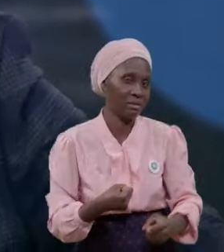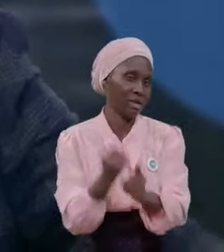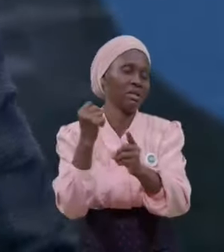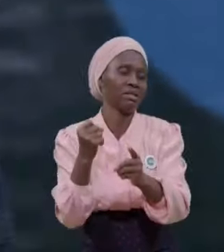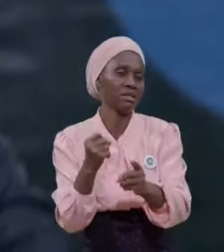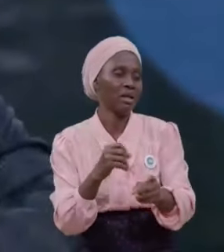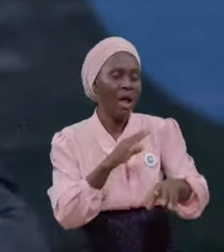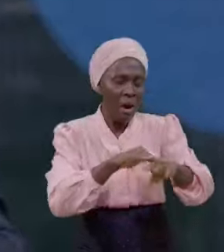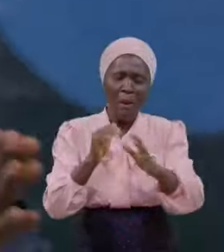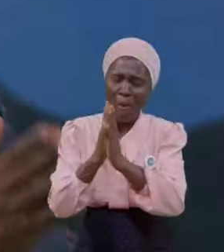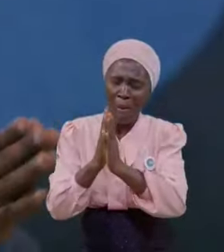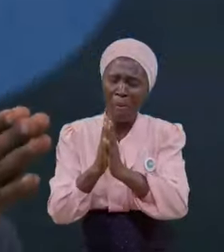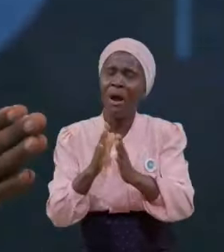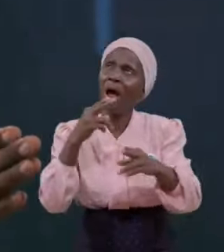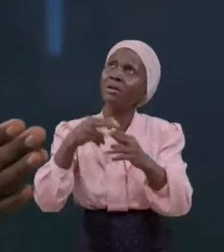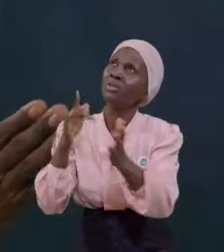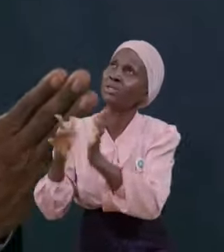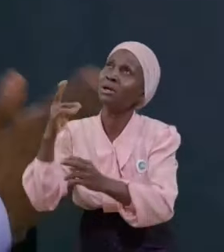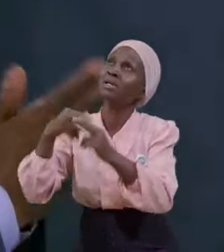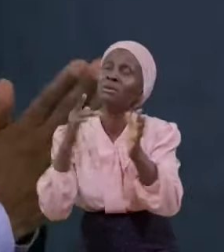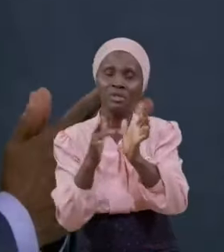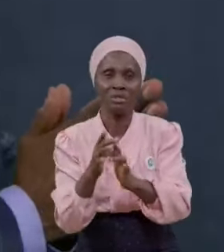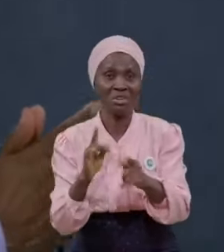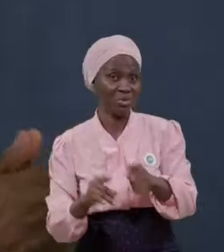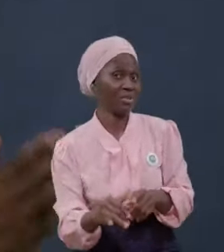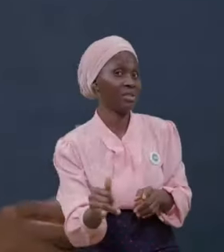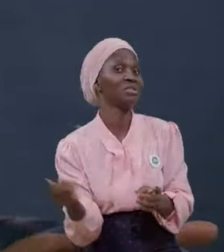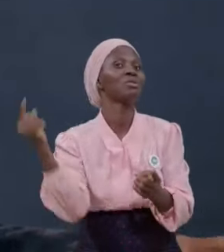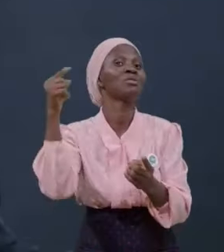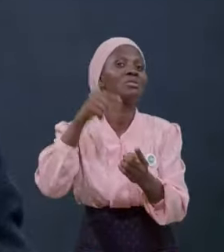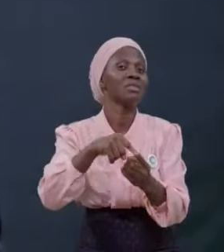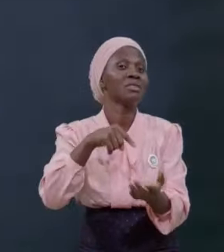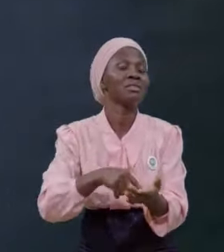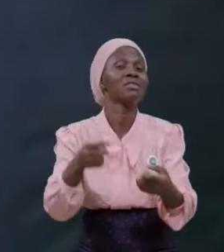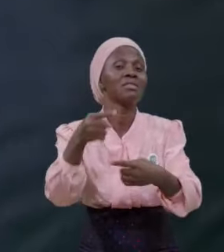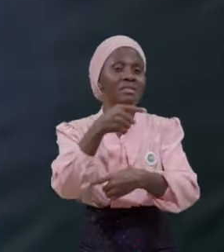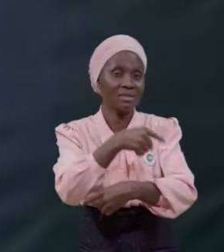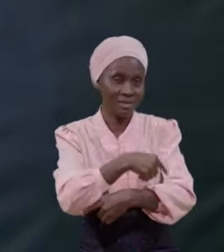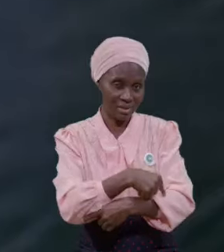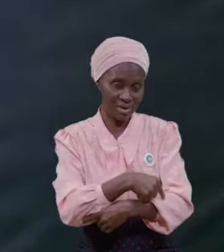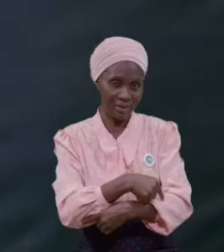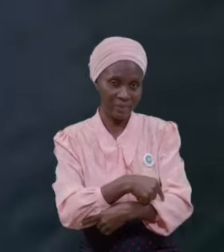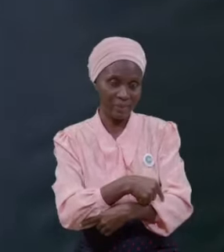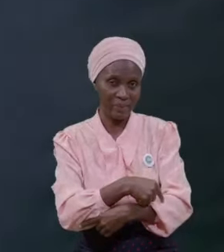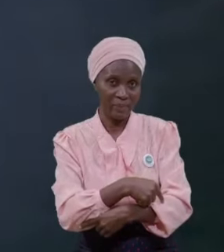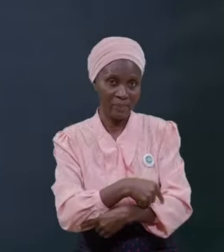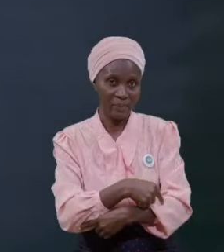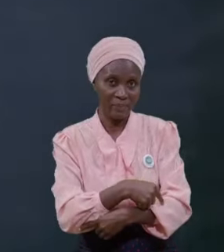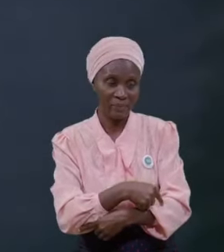yet until this day. They do after their